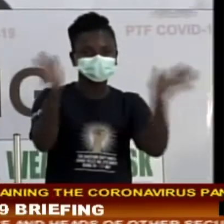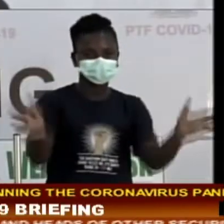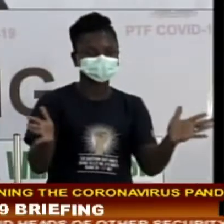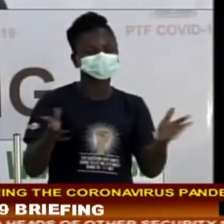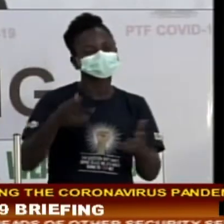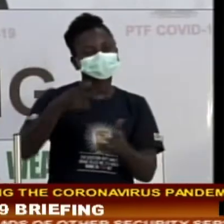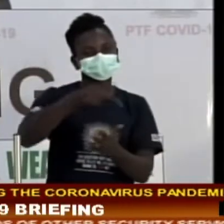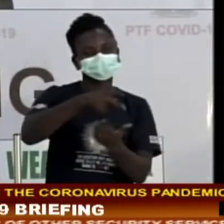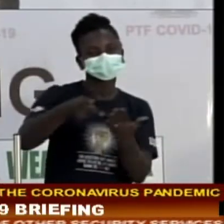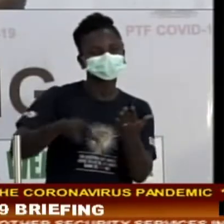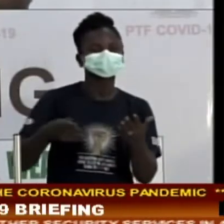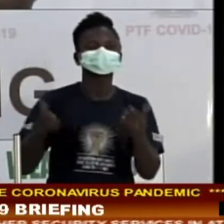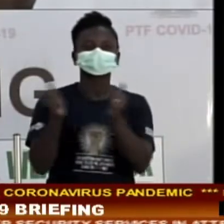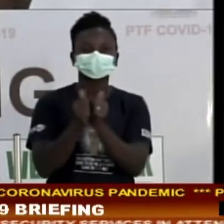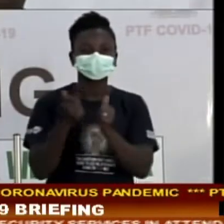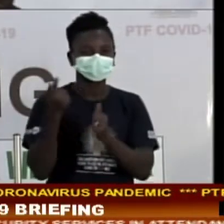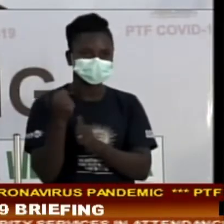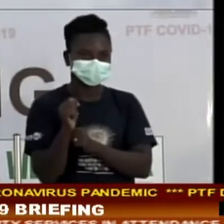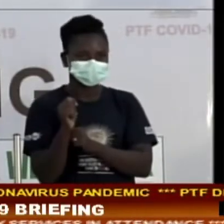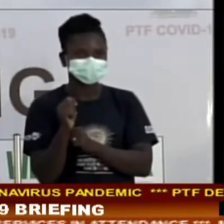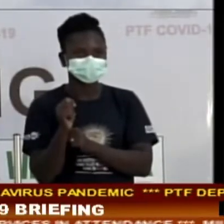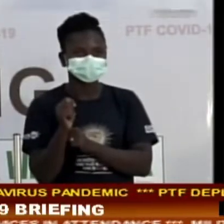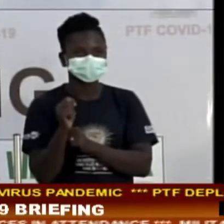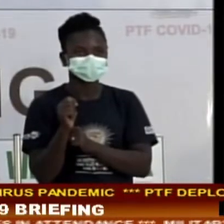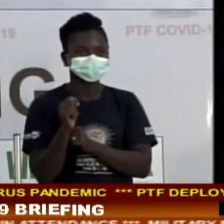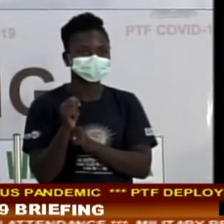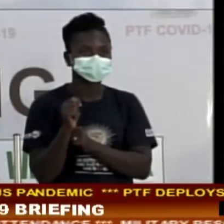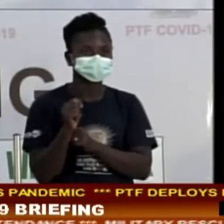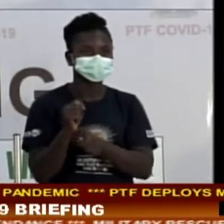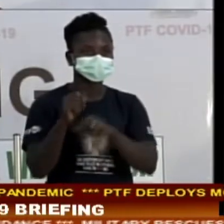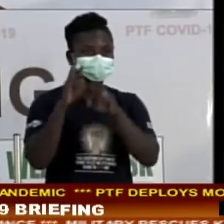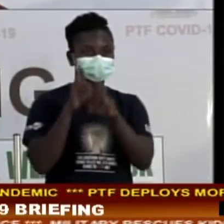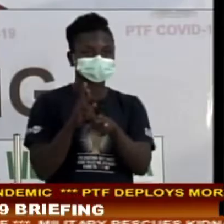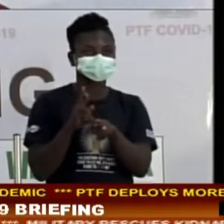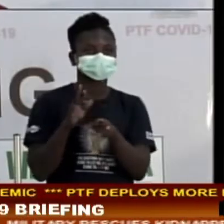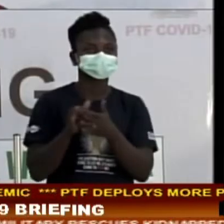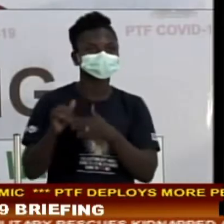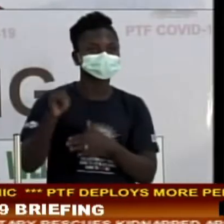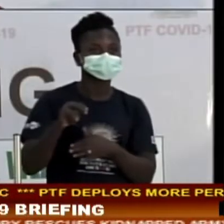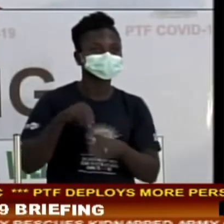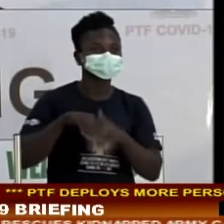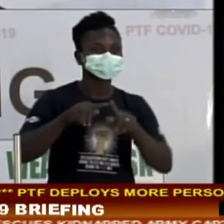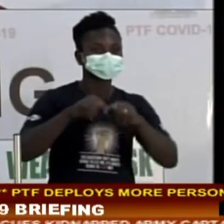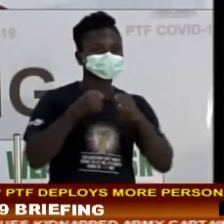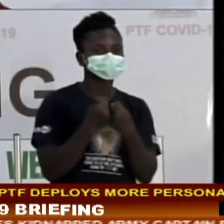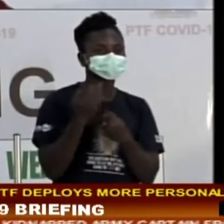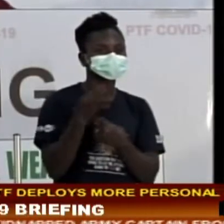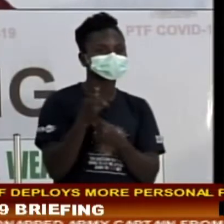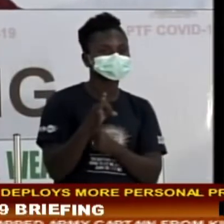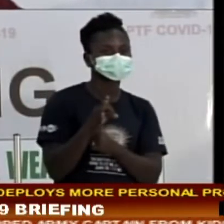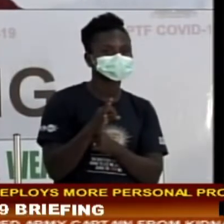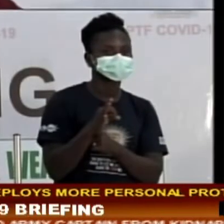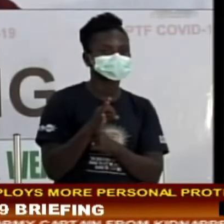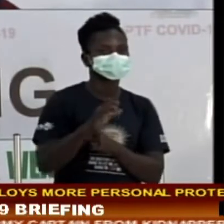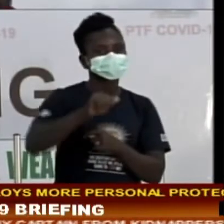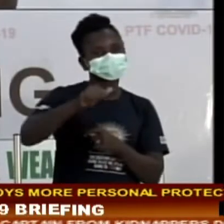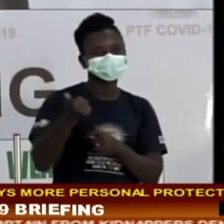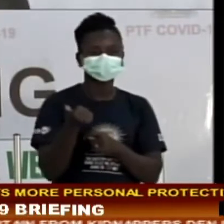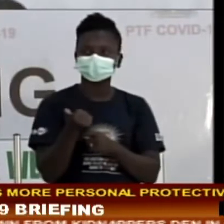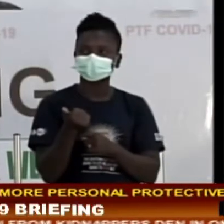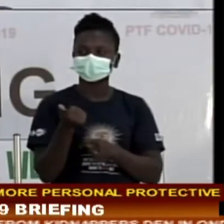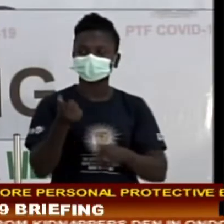the dignity they deserve um in terms of um um the other question had